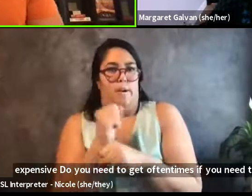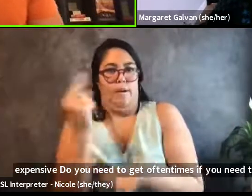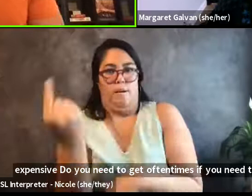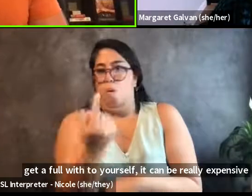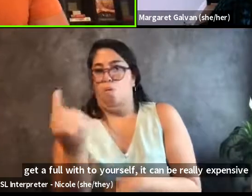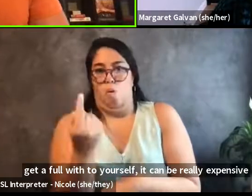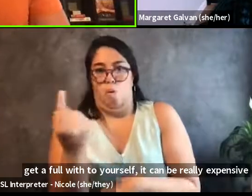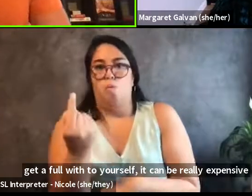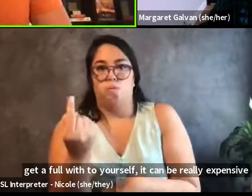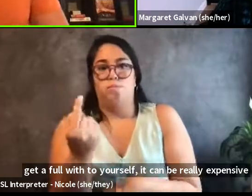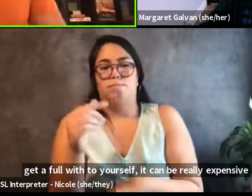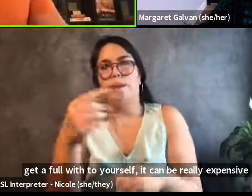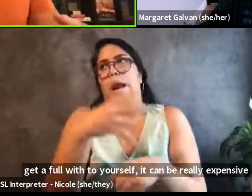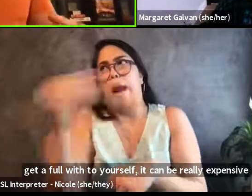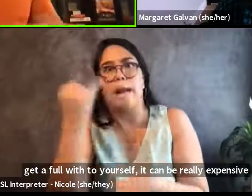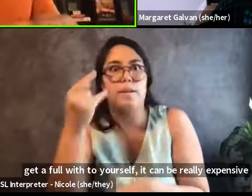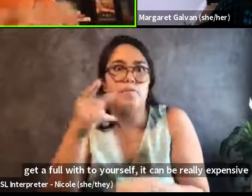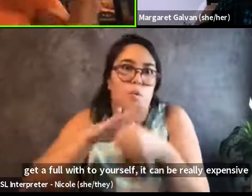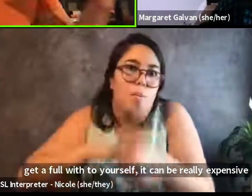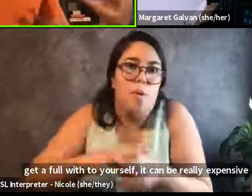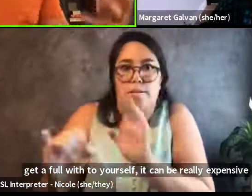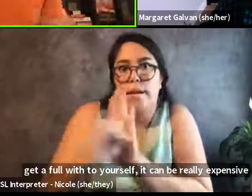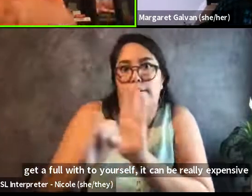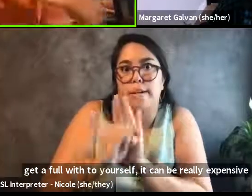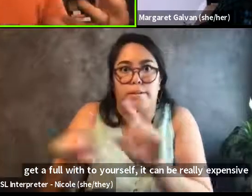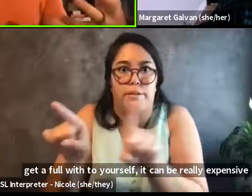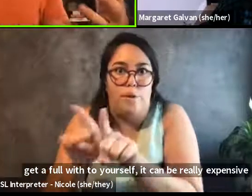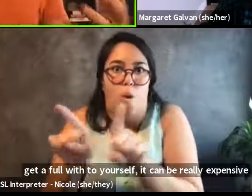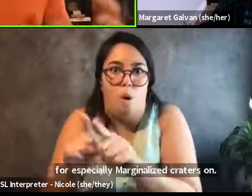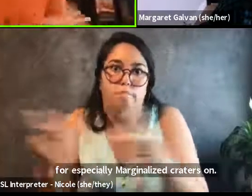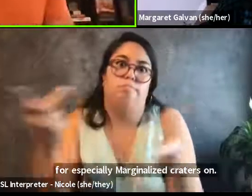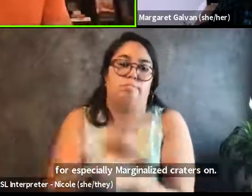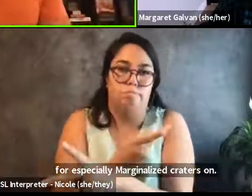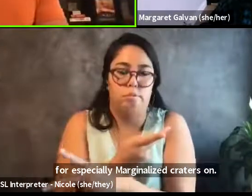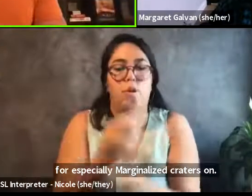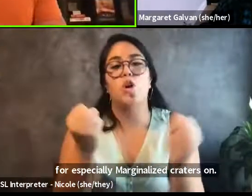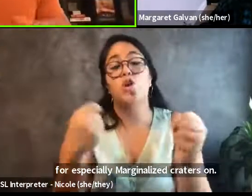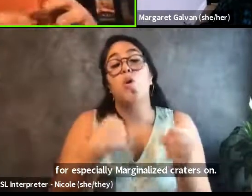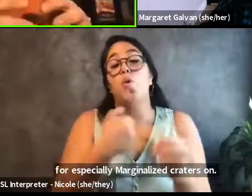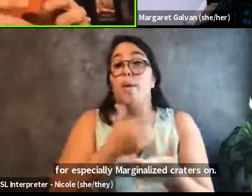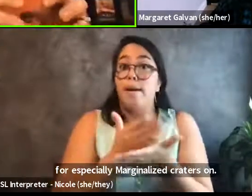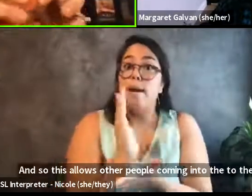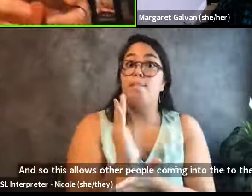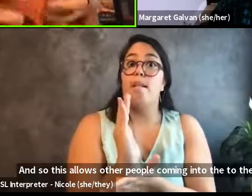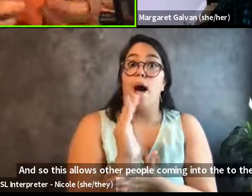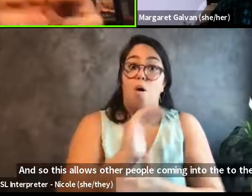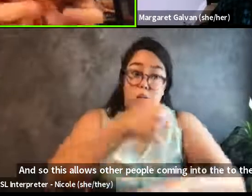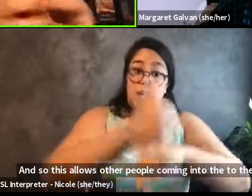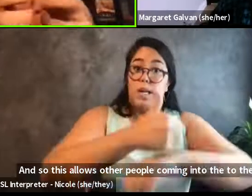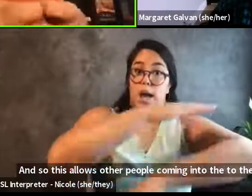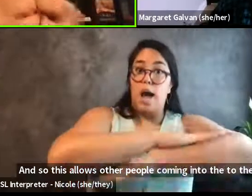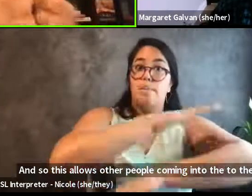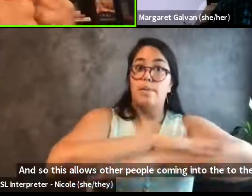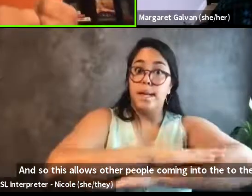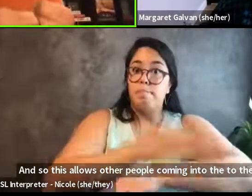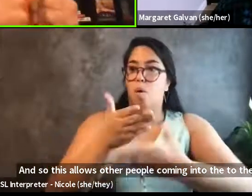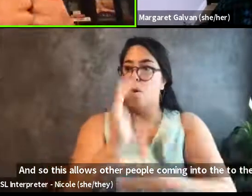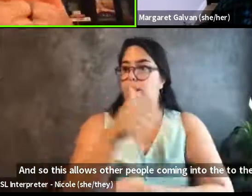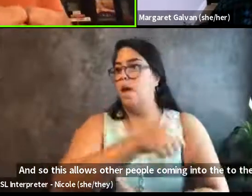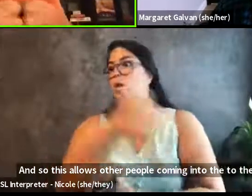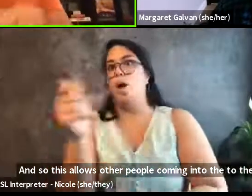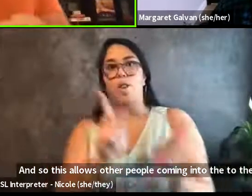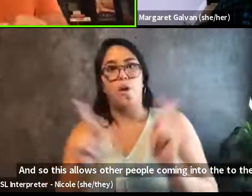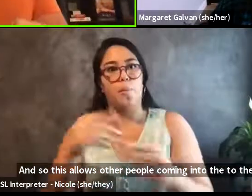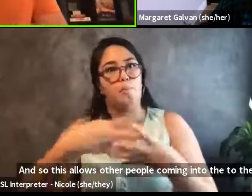creators. Um, and so, uh, this allowed other people coming into the, to the con and it created sort of a nexus, a queer nexus,